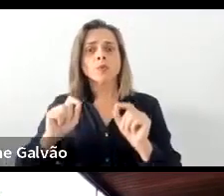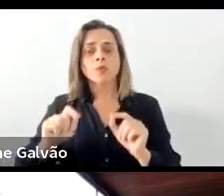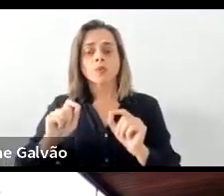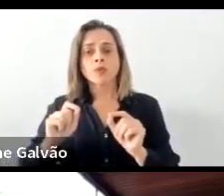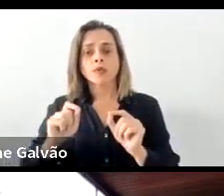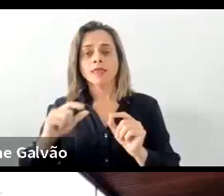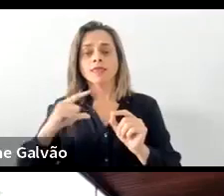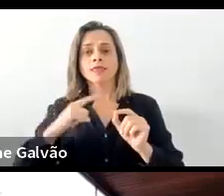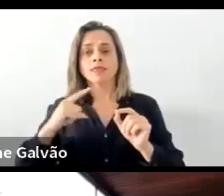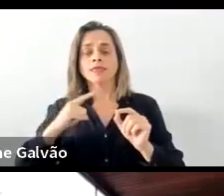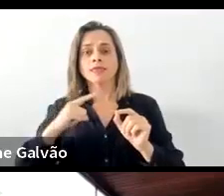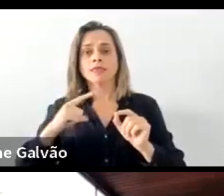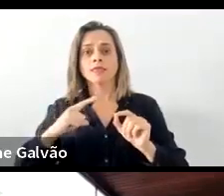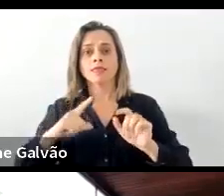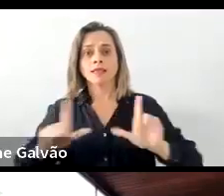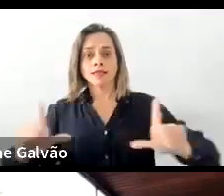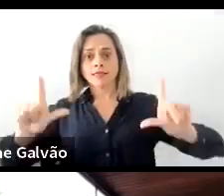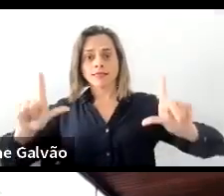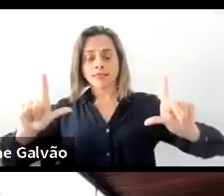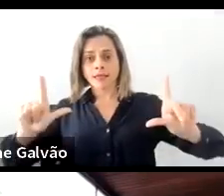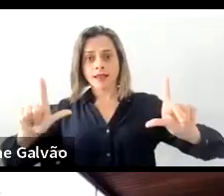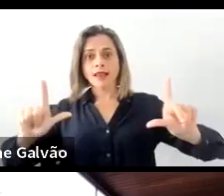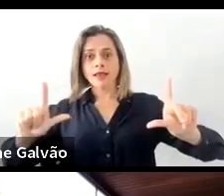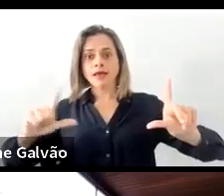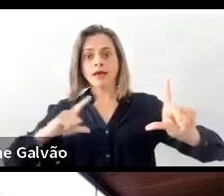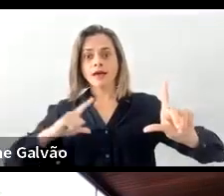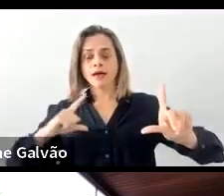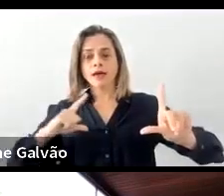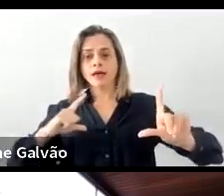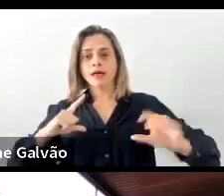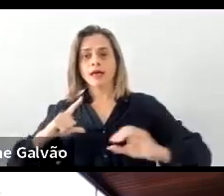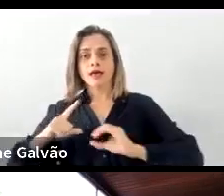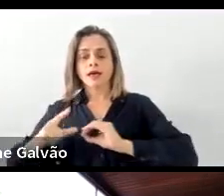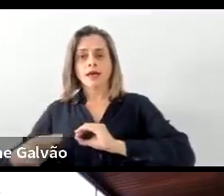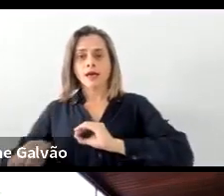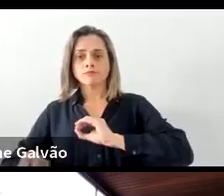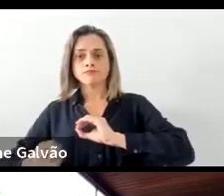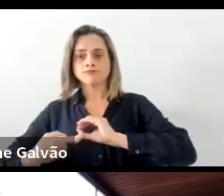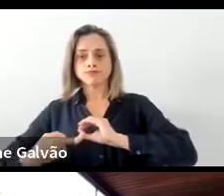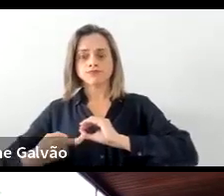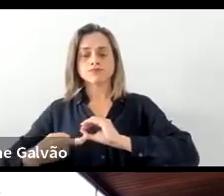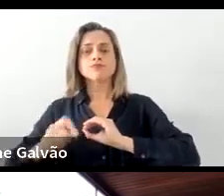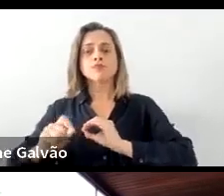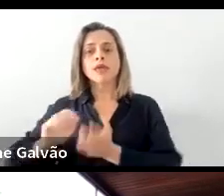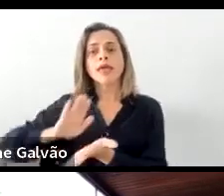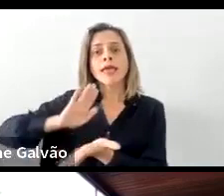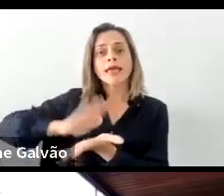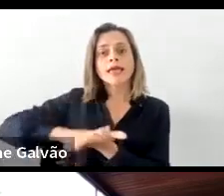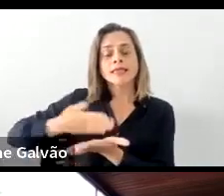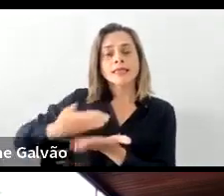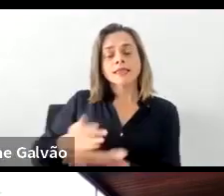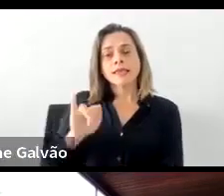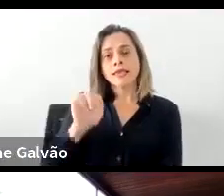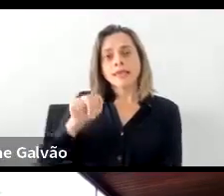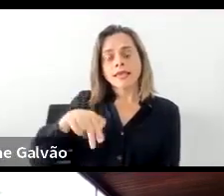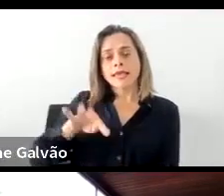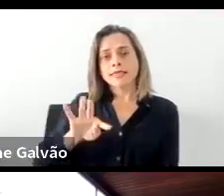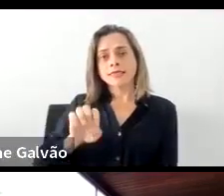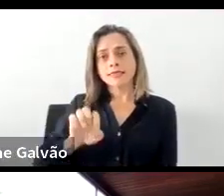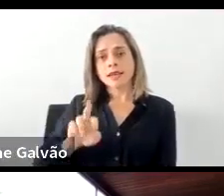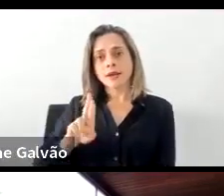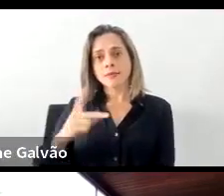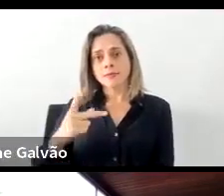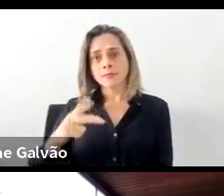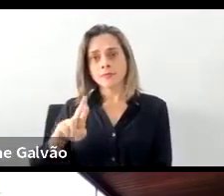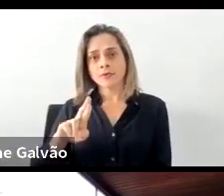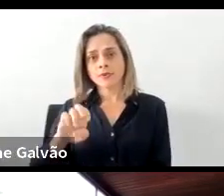below your screen. There you find interpretation. You click that button and you are going to see